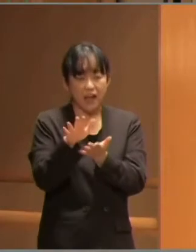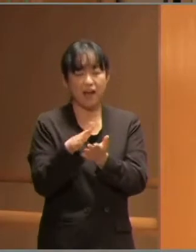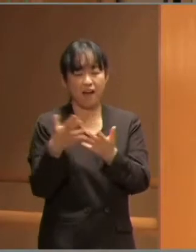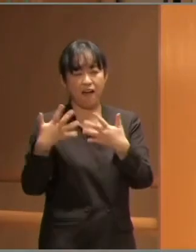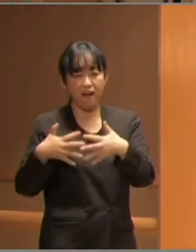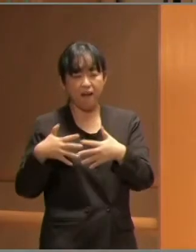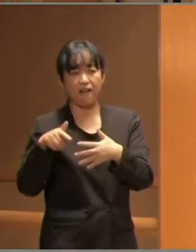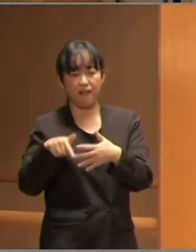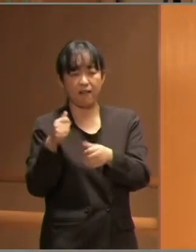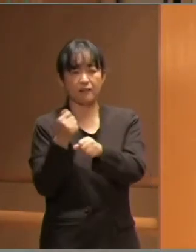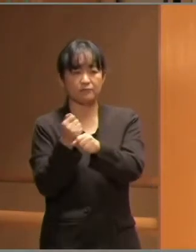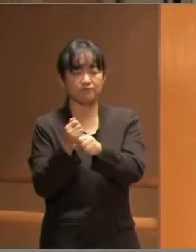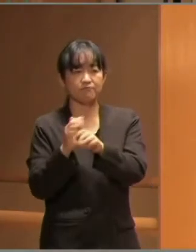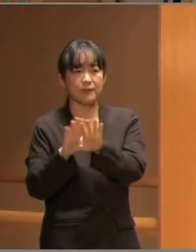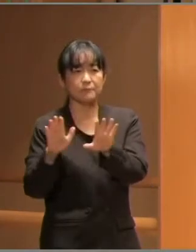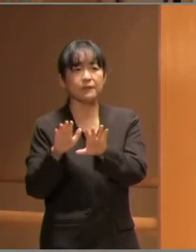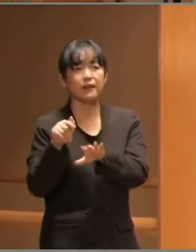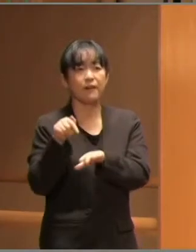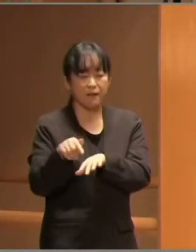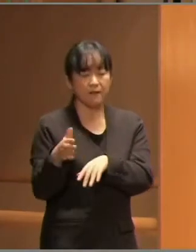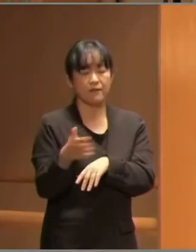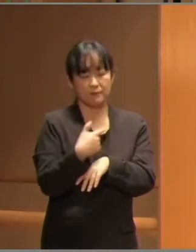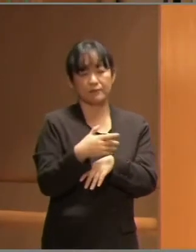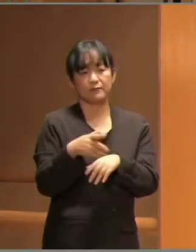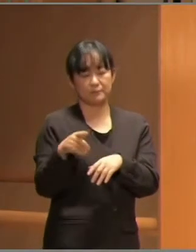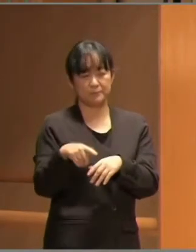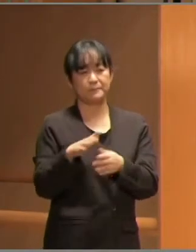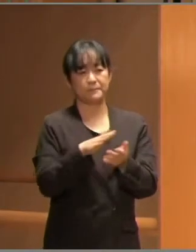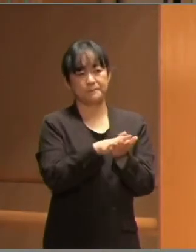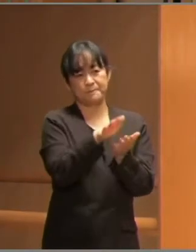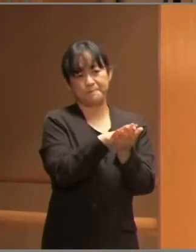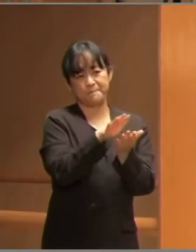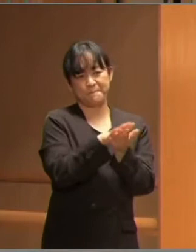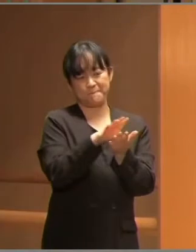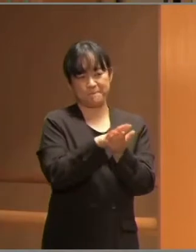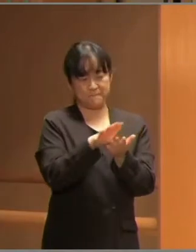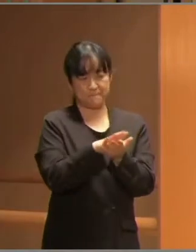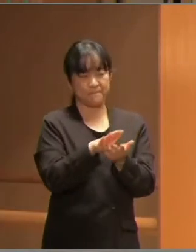we believe that this is our task to do.